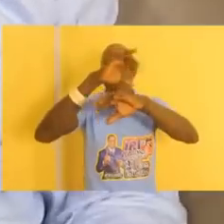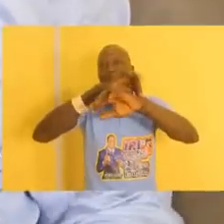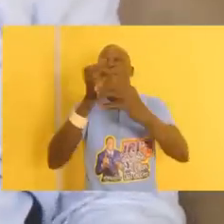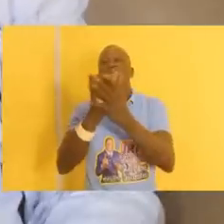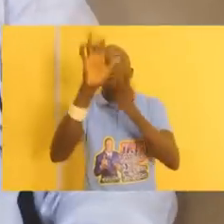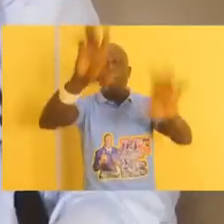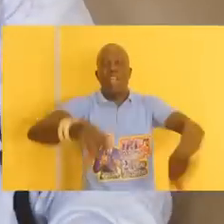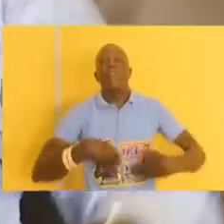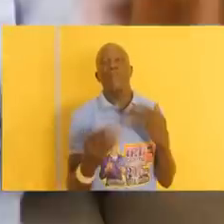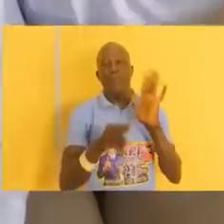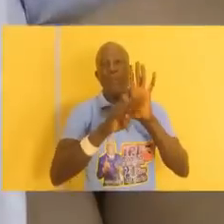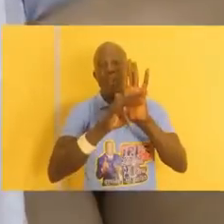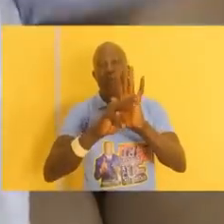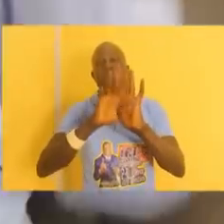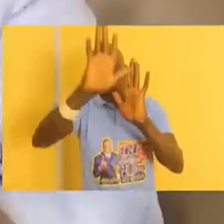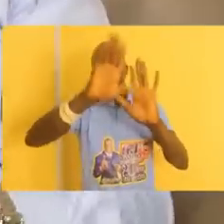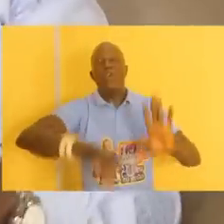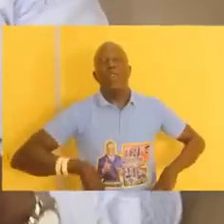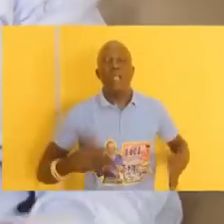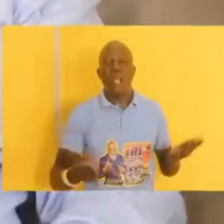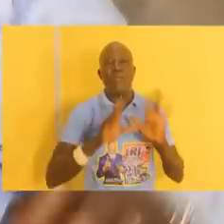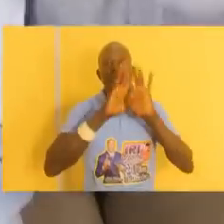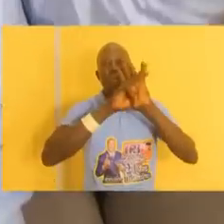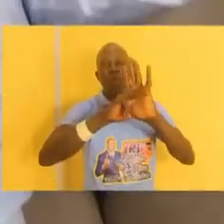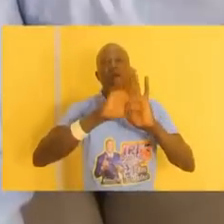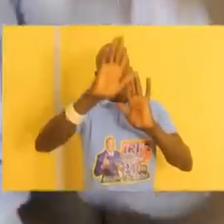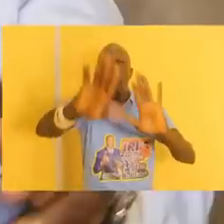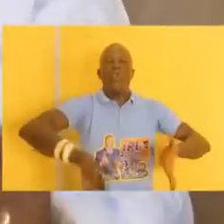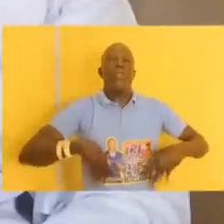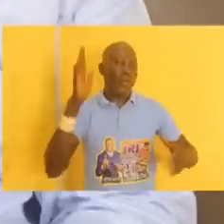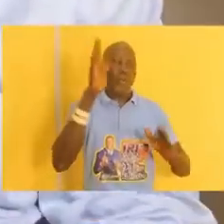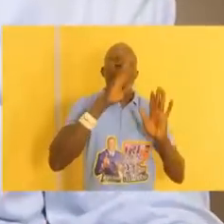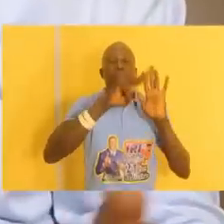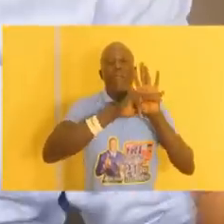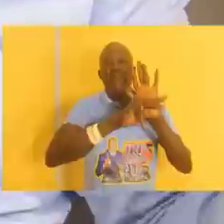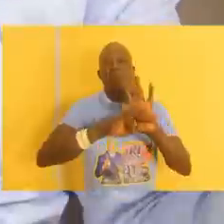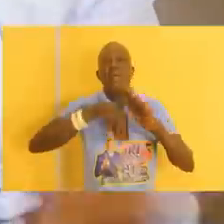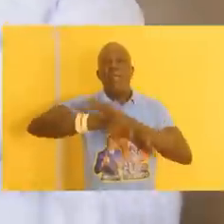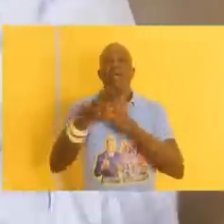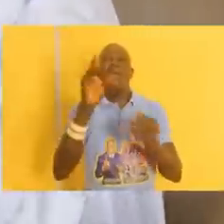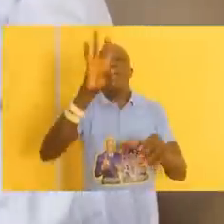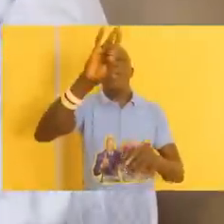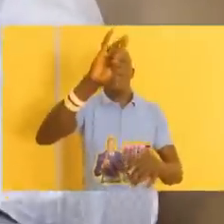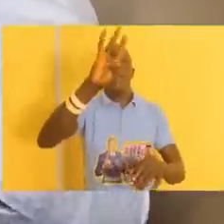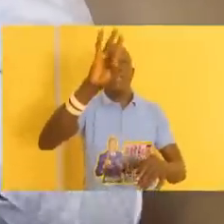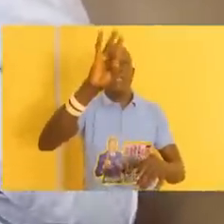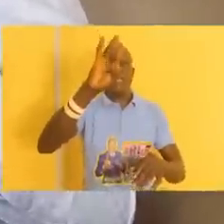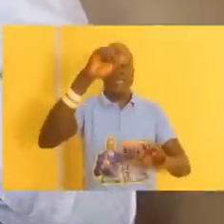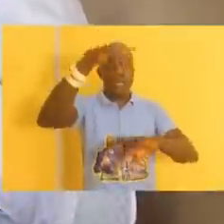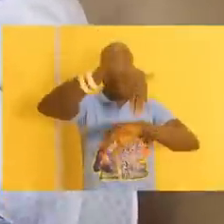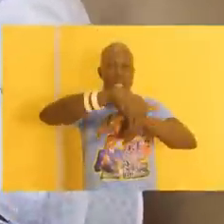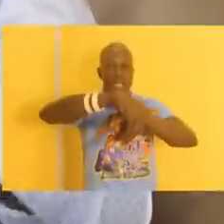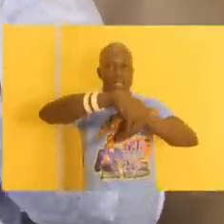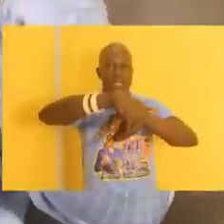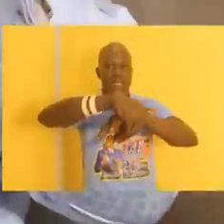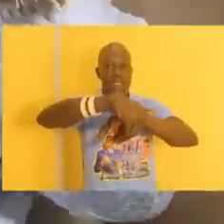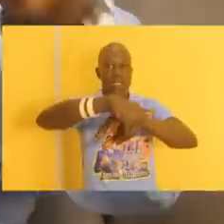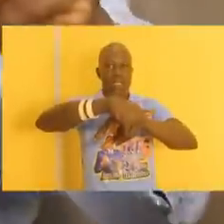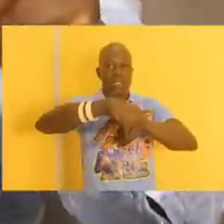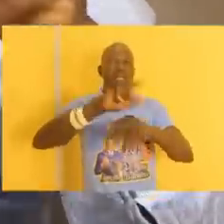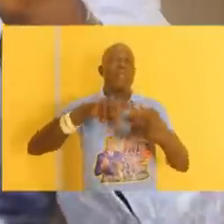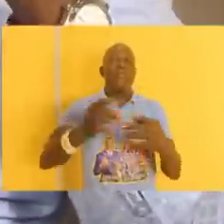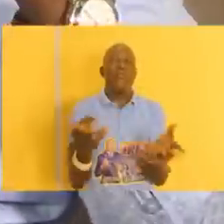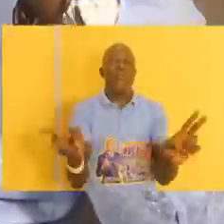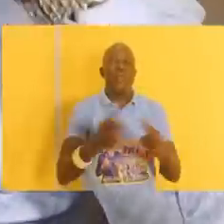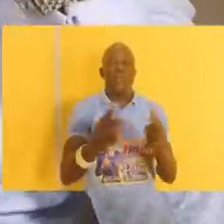Rafo. Amen. Aye, Rafo. Amen. Aye, Rafo. Amen. Ago Mendo. By 8 p.m. 8 p.m.